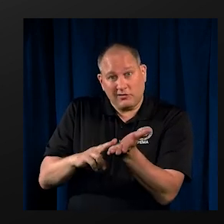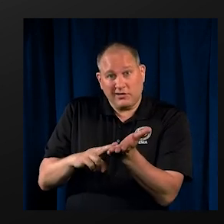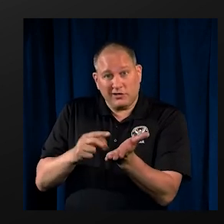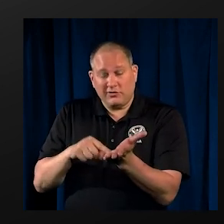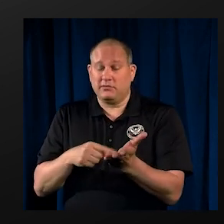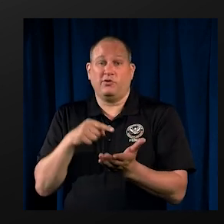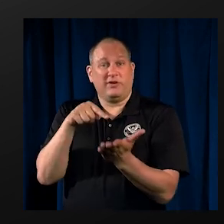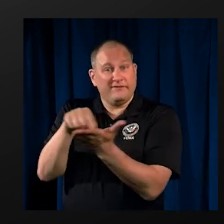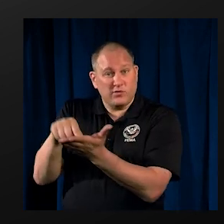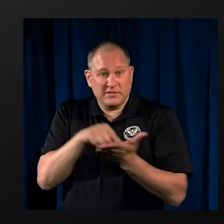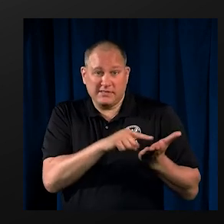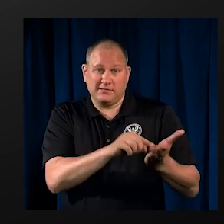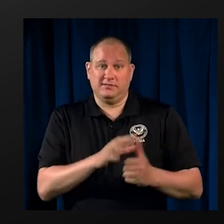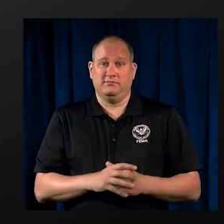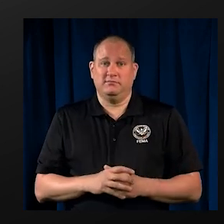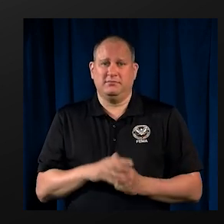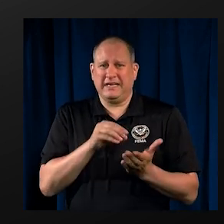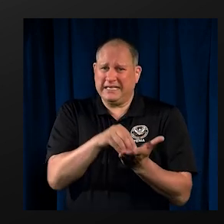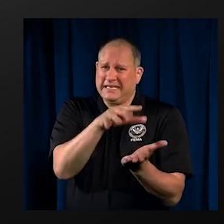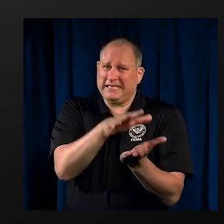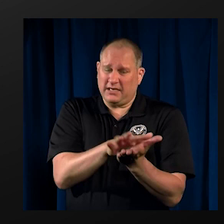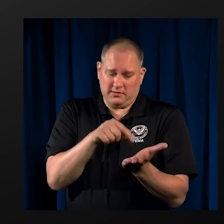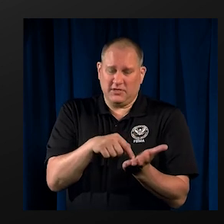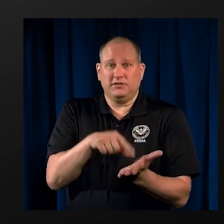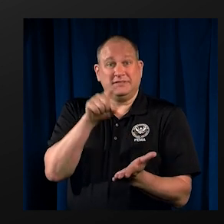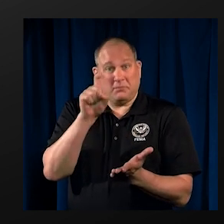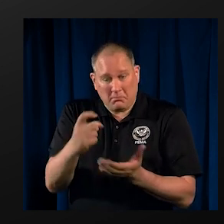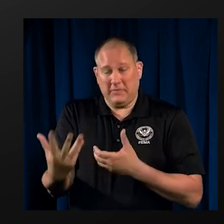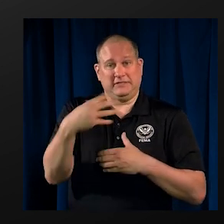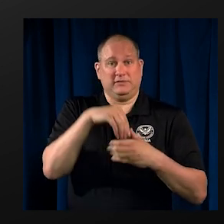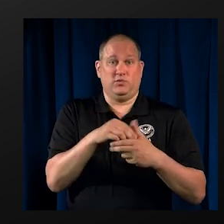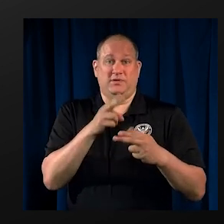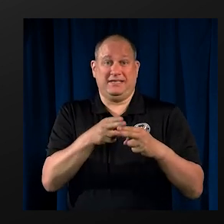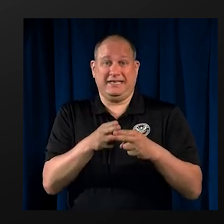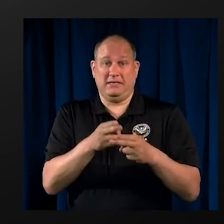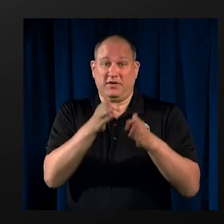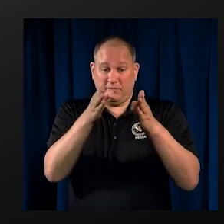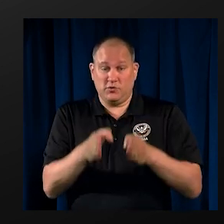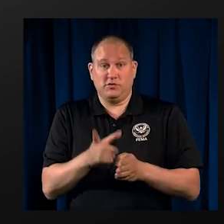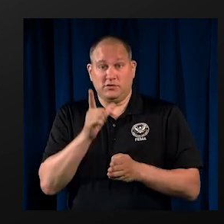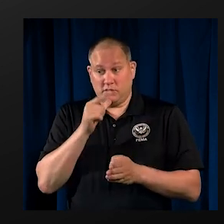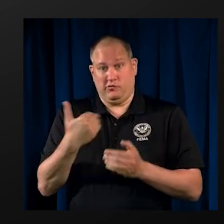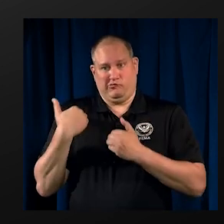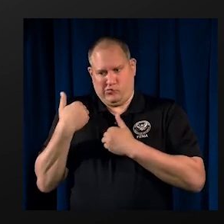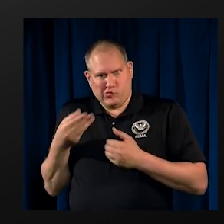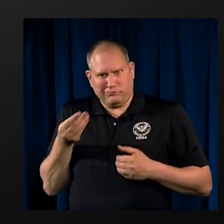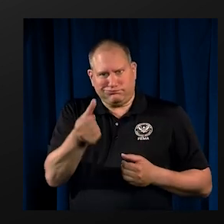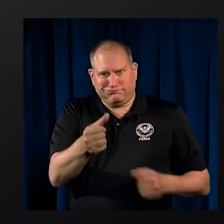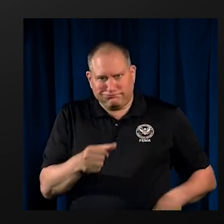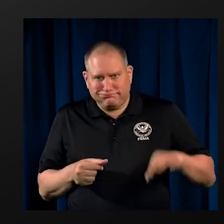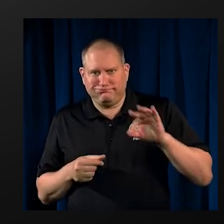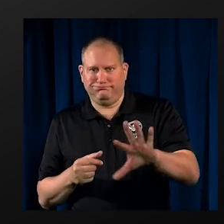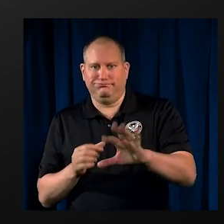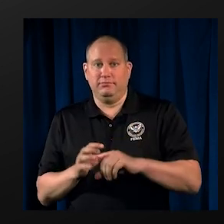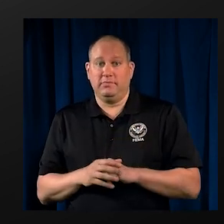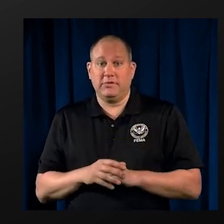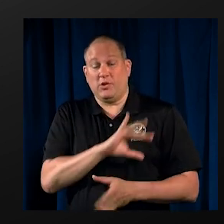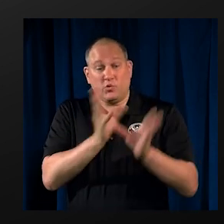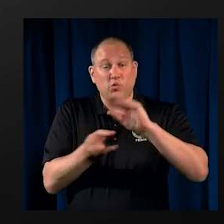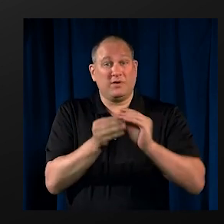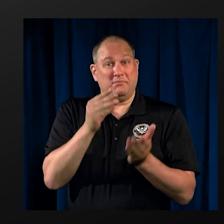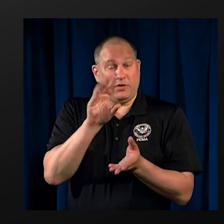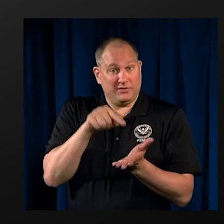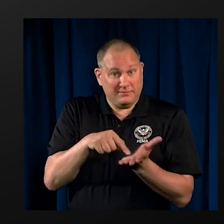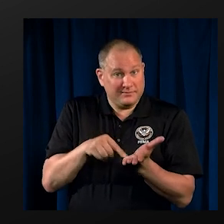home contract, and invoices. The documentation must include the name of the individual who incurred the expenses,